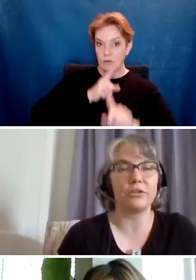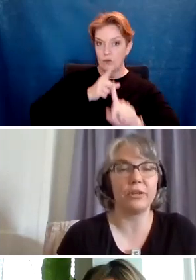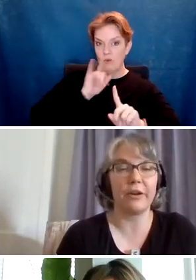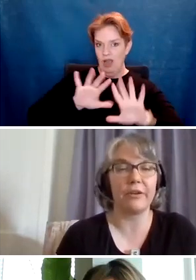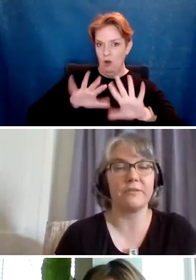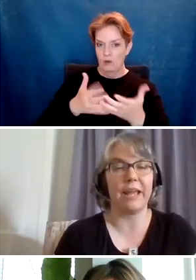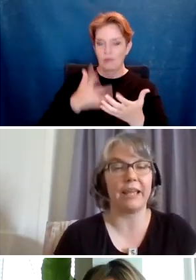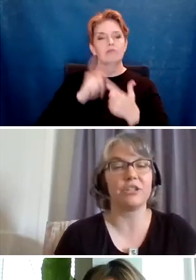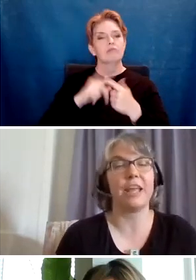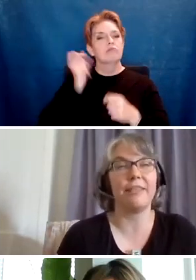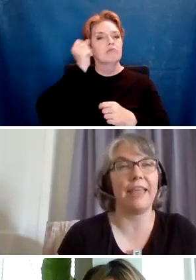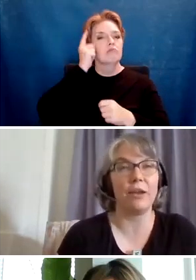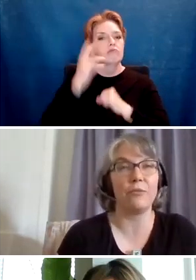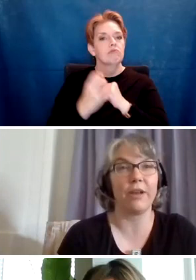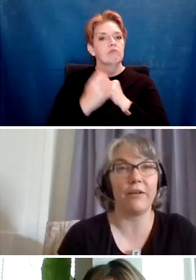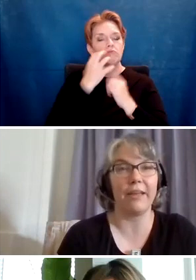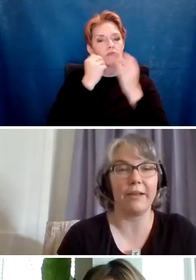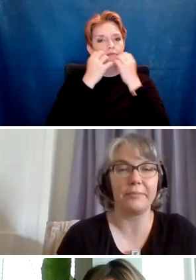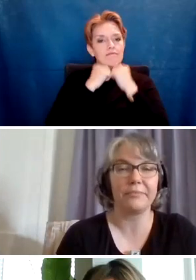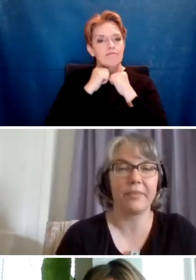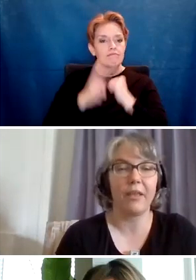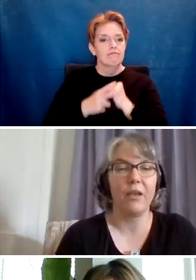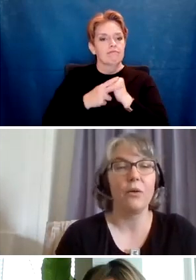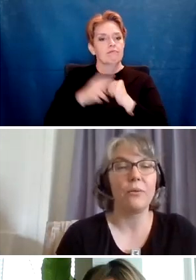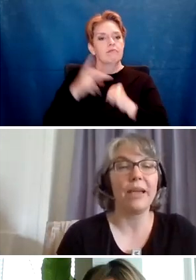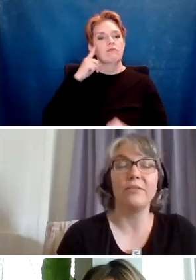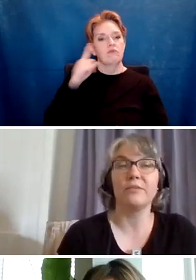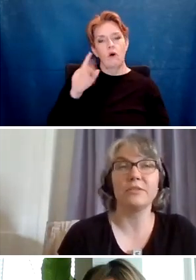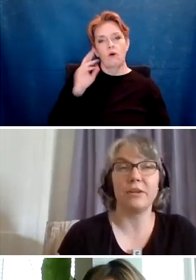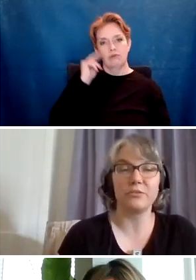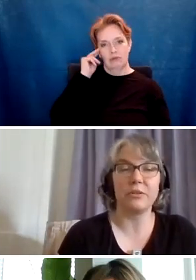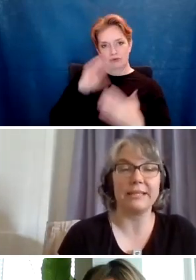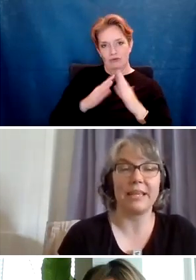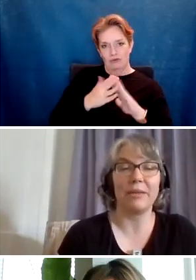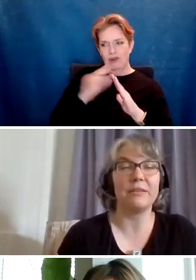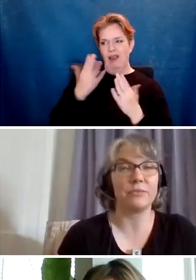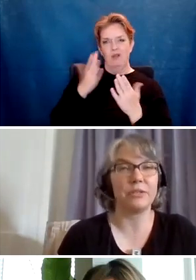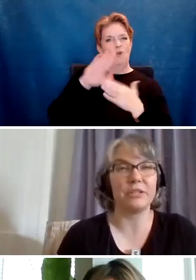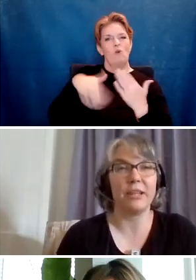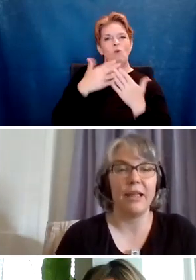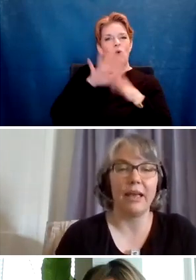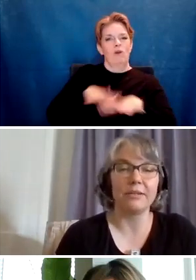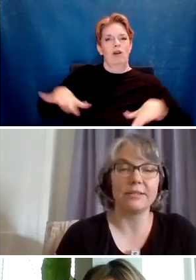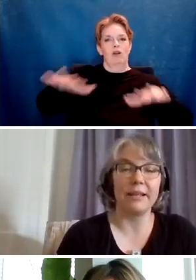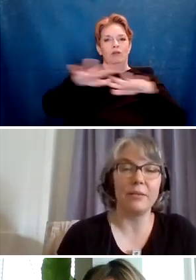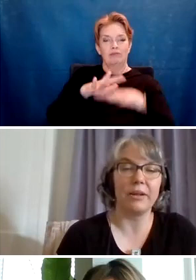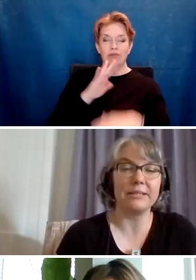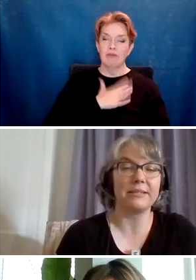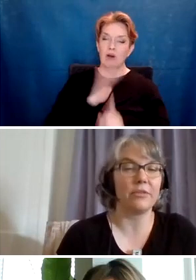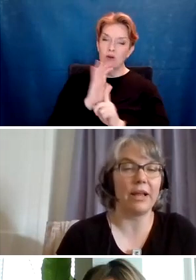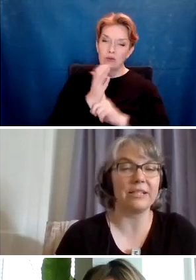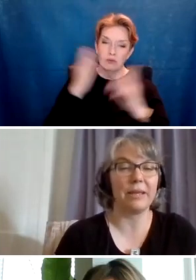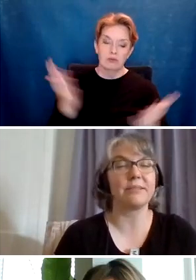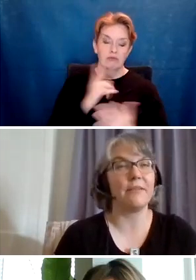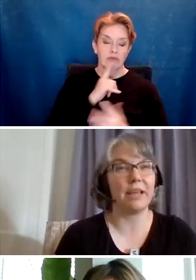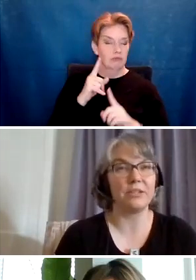rich cultural heritage of Natchitoches and the Cane River area. We have a diverse cultural landscape in this region, and our site embodies